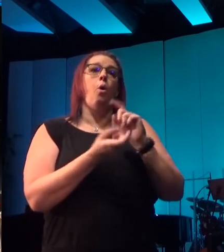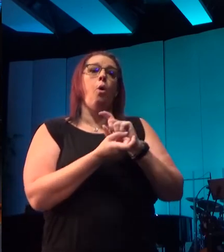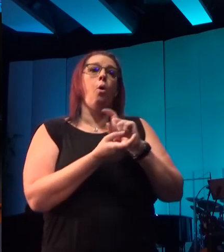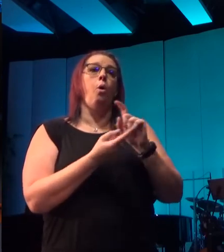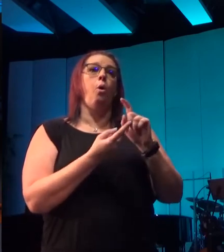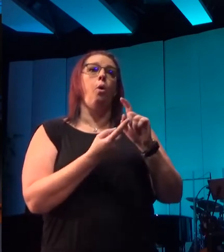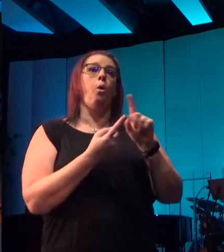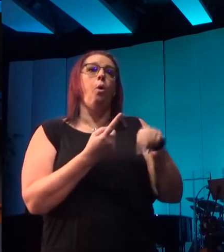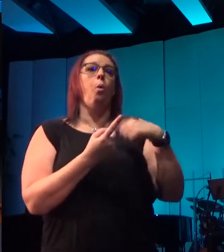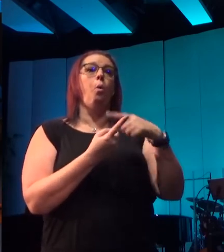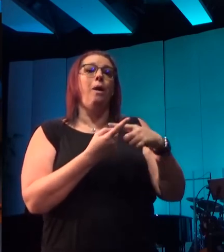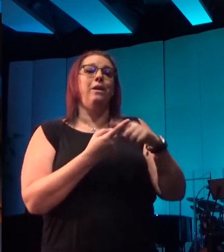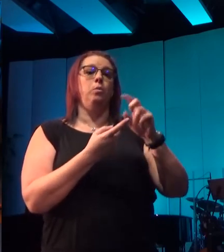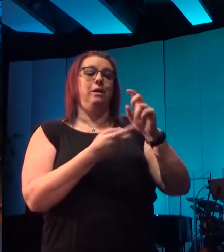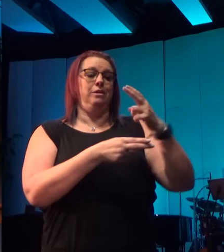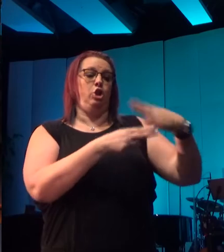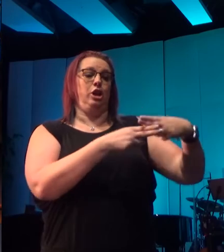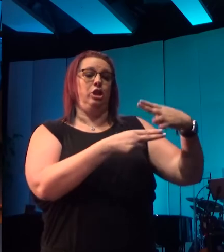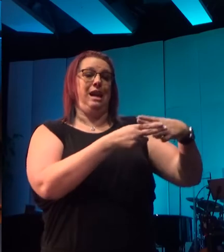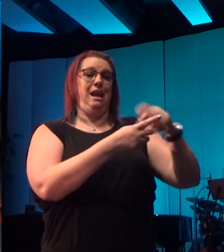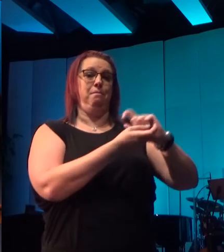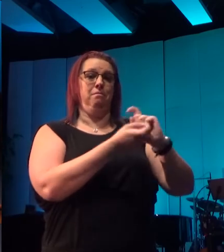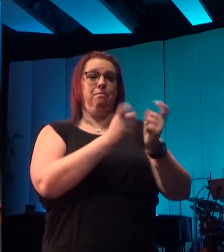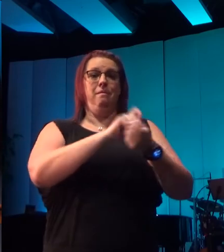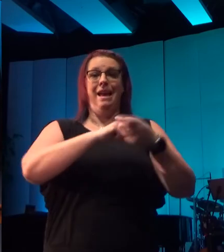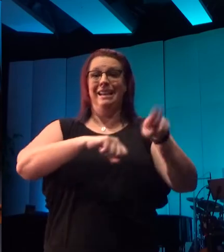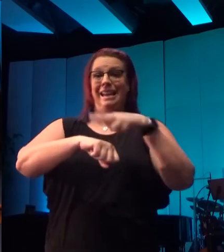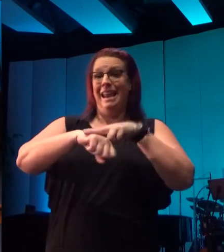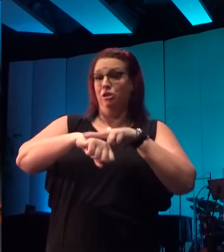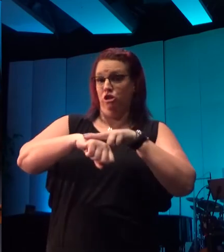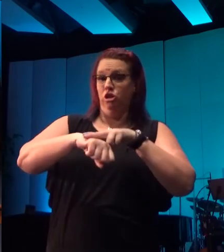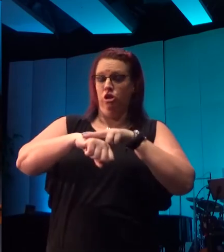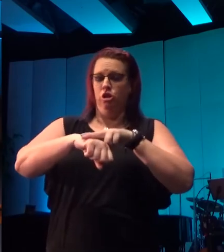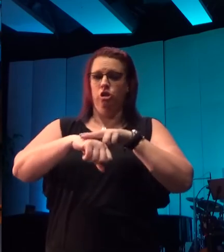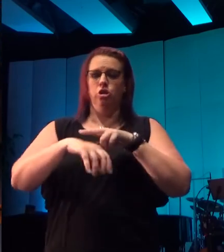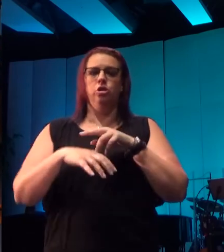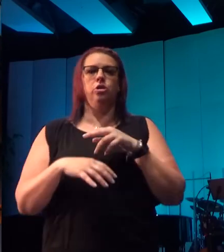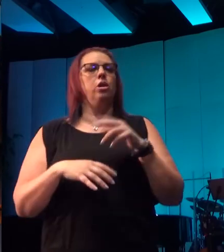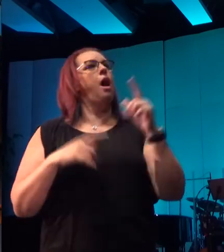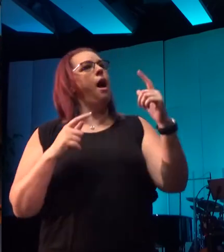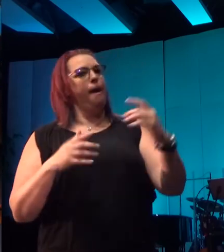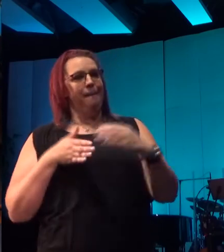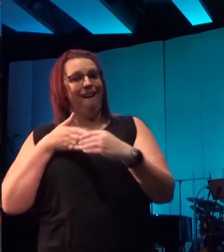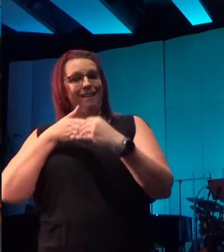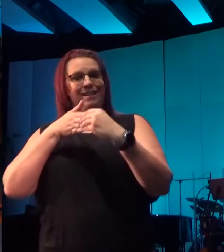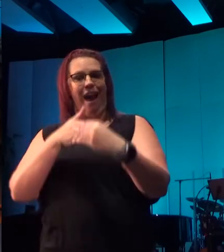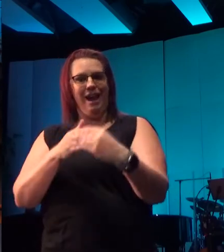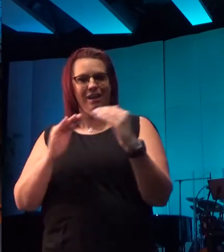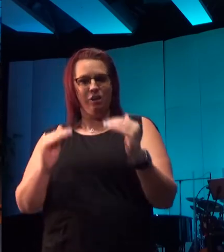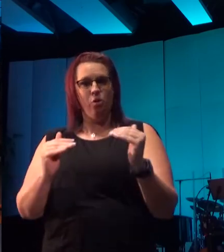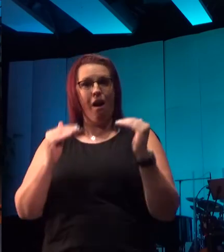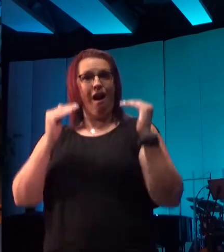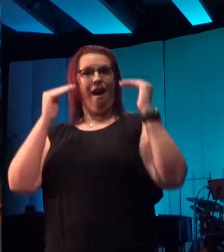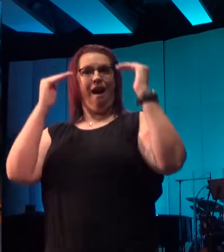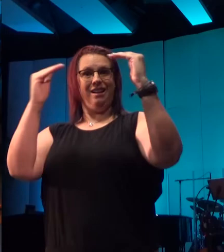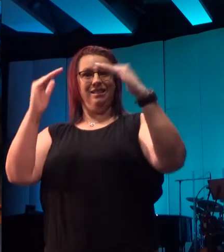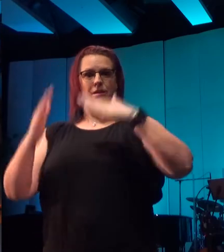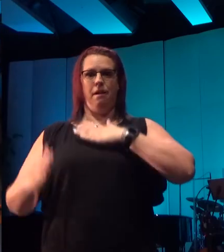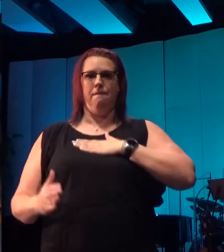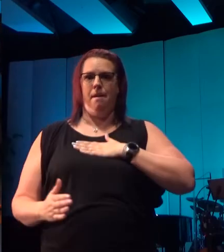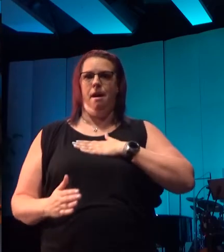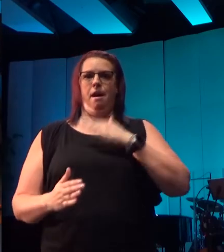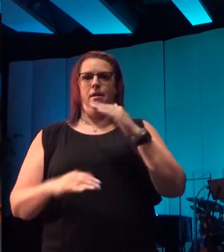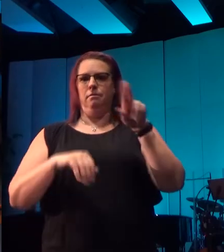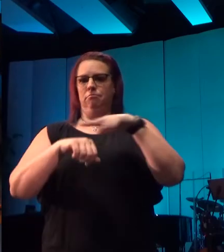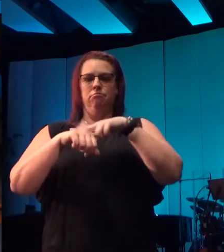nature. So I'm guided to the highest paths according to my true nature. That's how I would put this. Let's